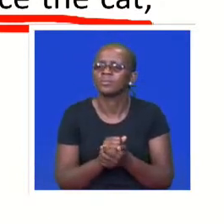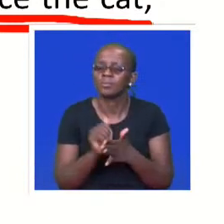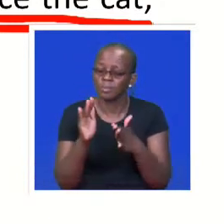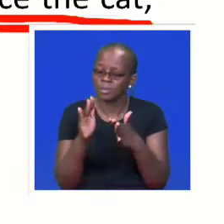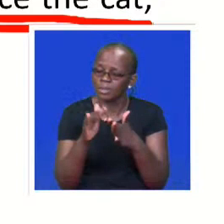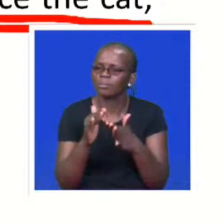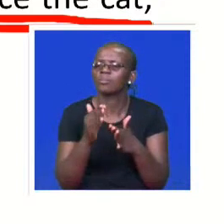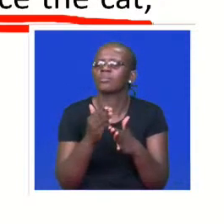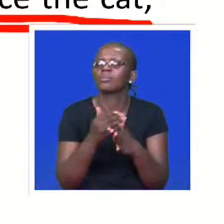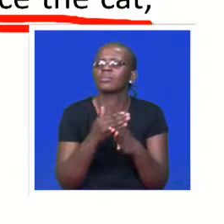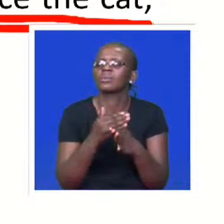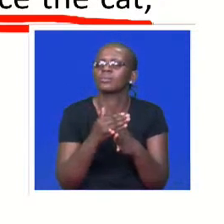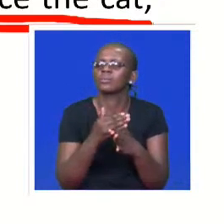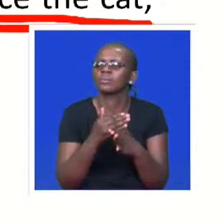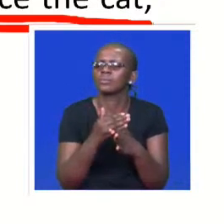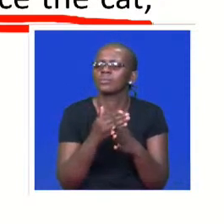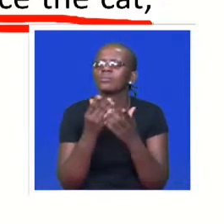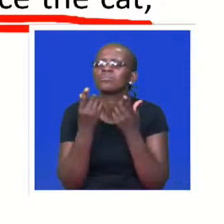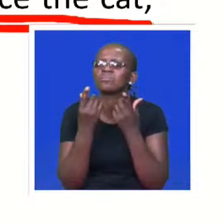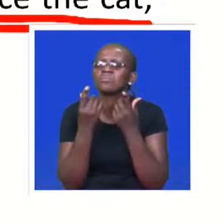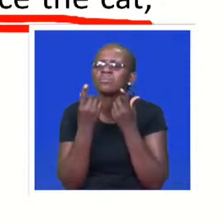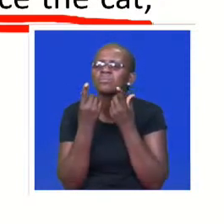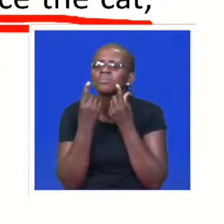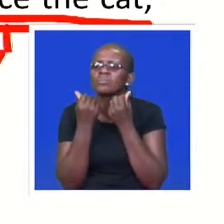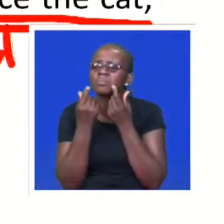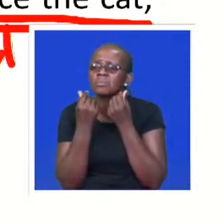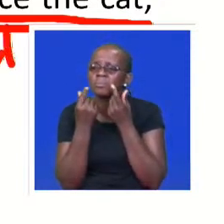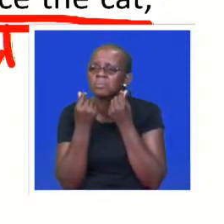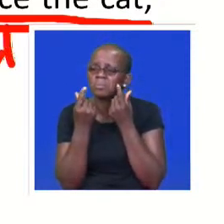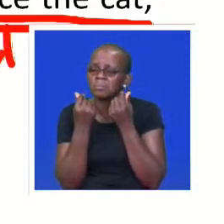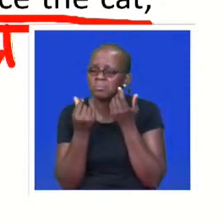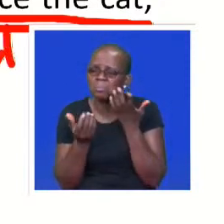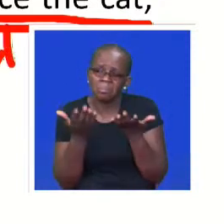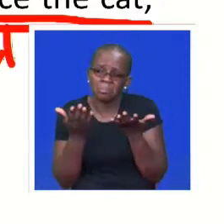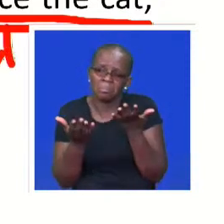the cat might eat me. The cat